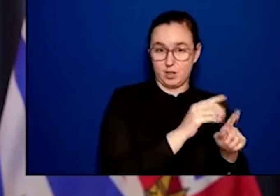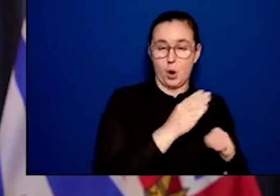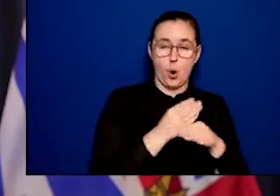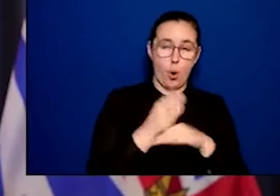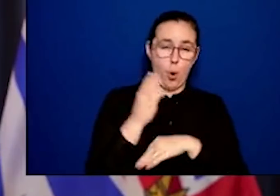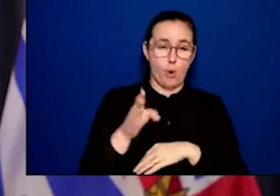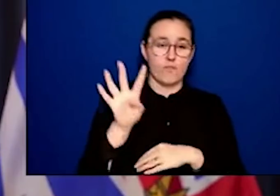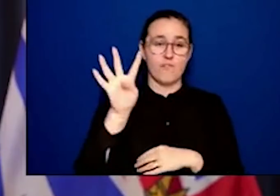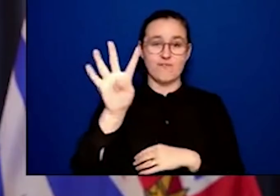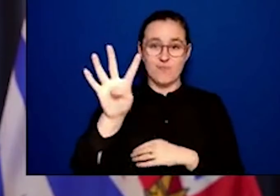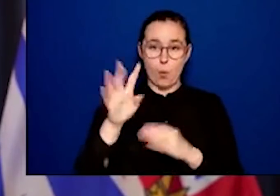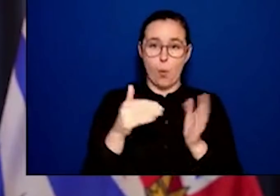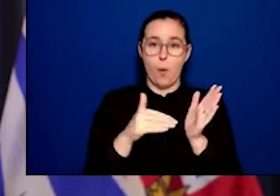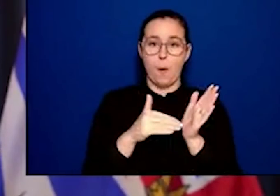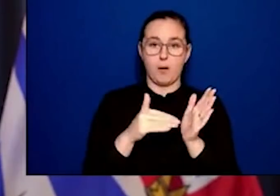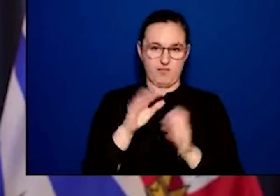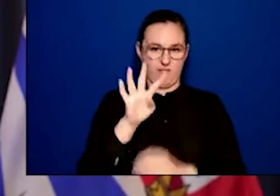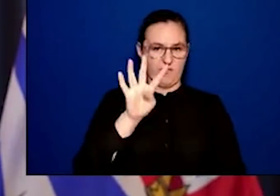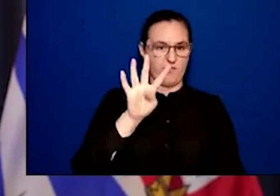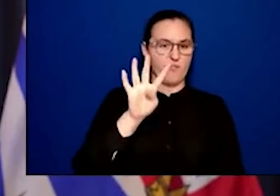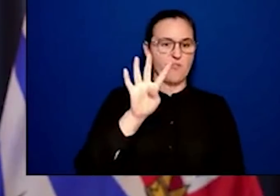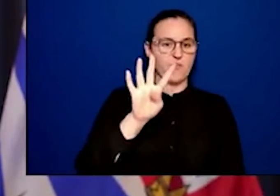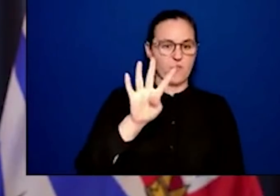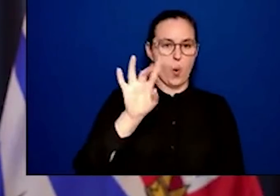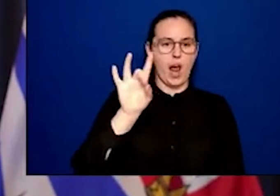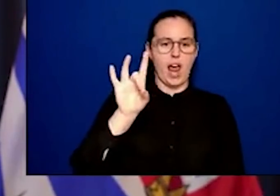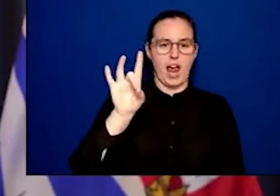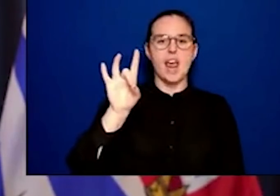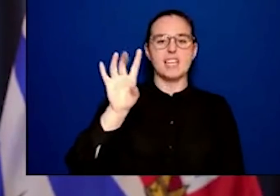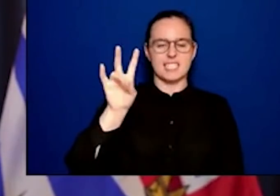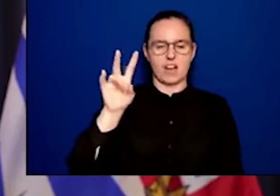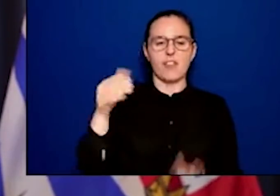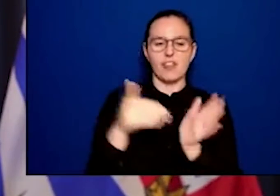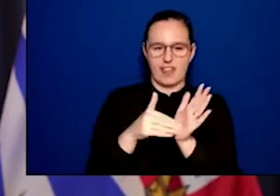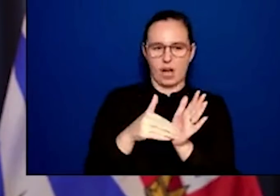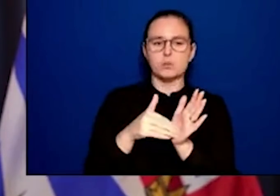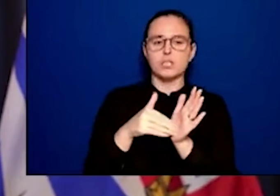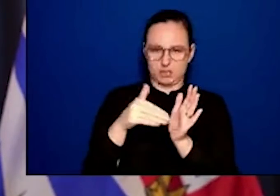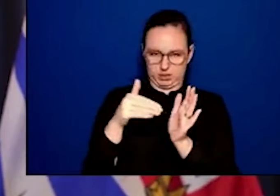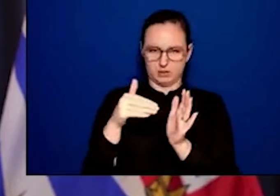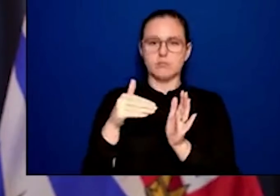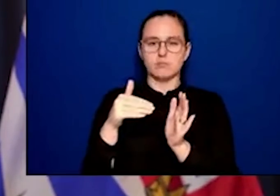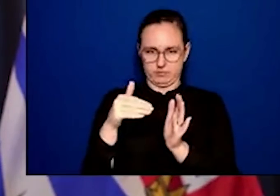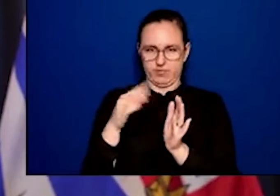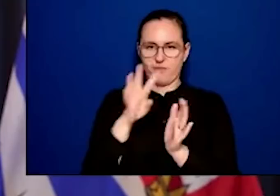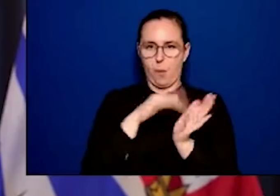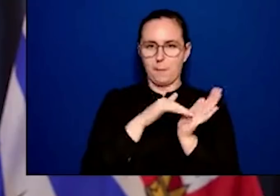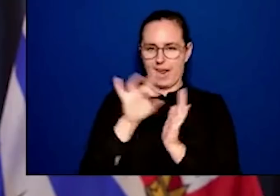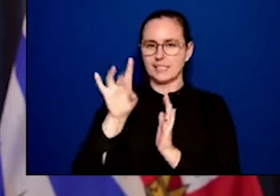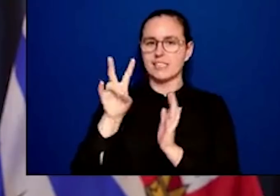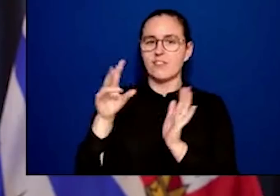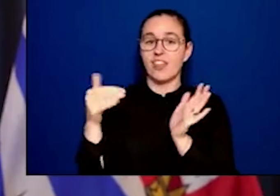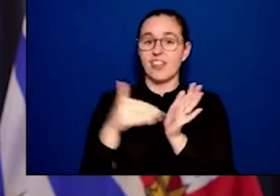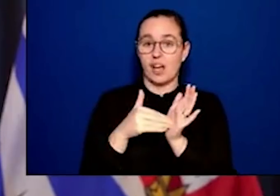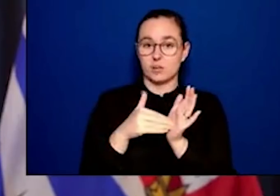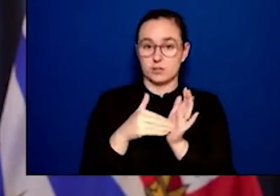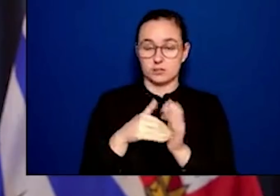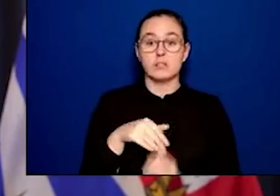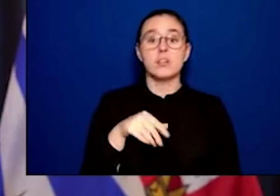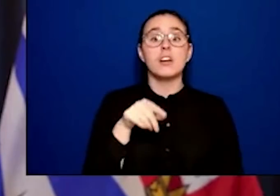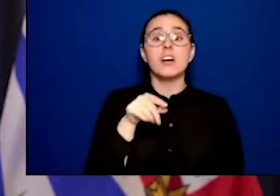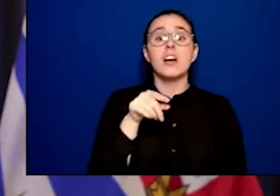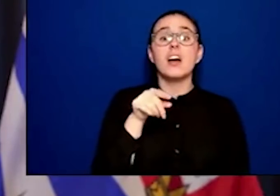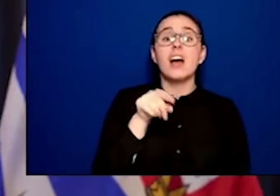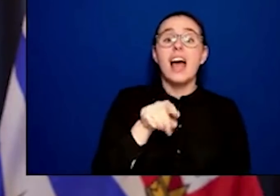4,087,000 British Columbians have now received their first dose of a COVID-19 vaccine. That's 88.2% of eligible